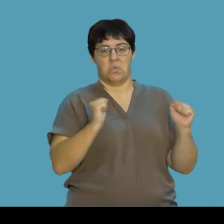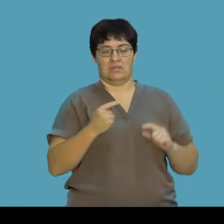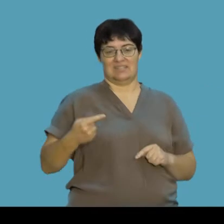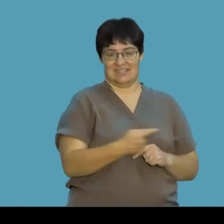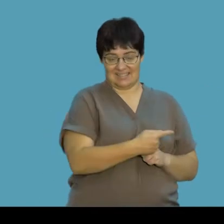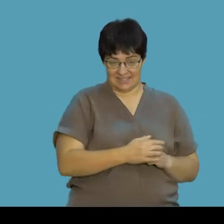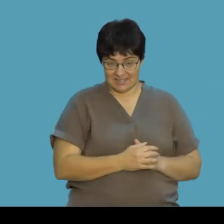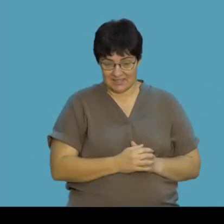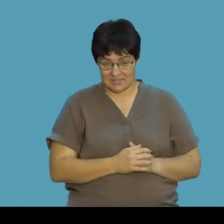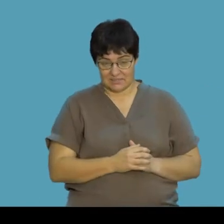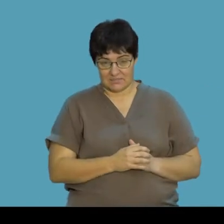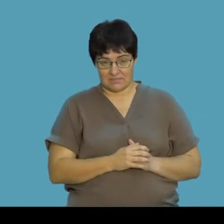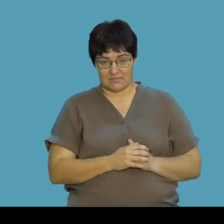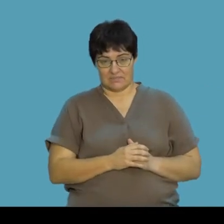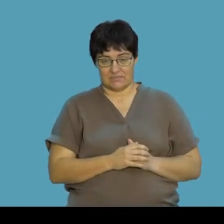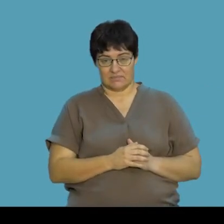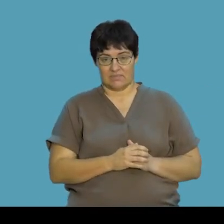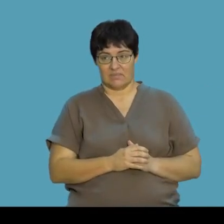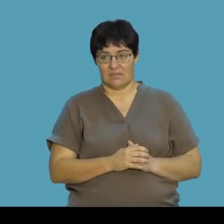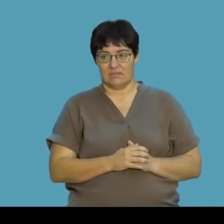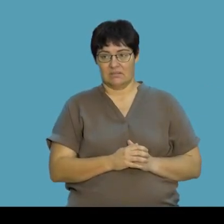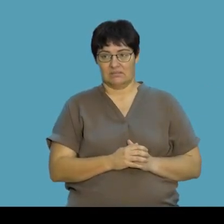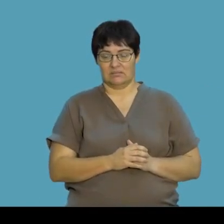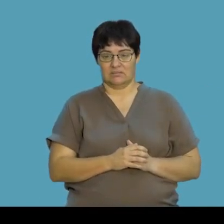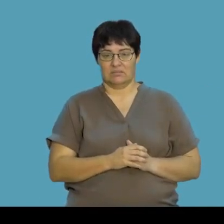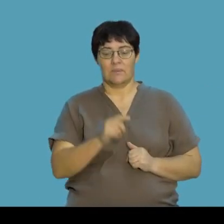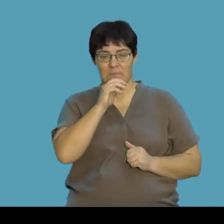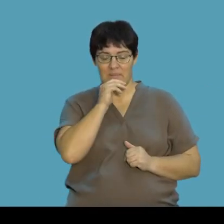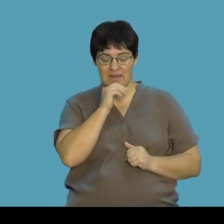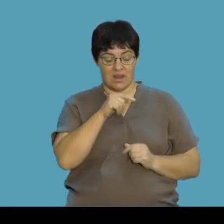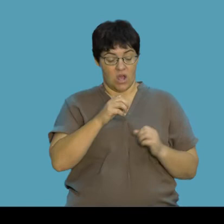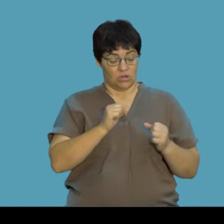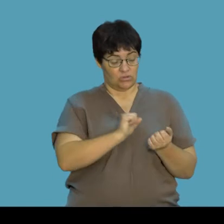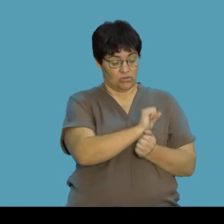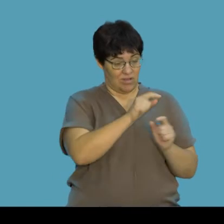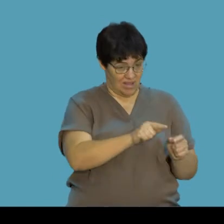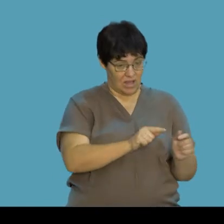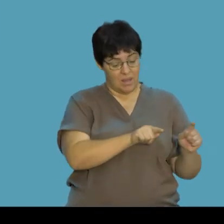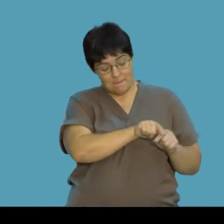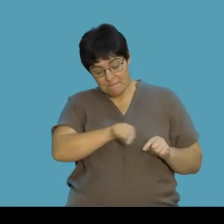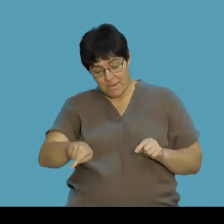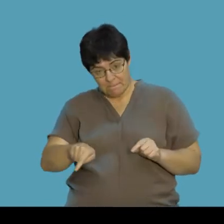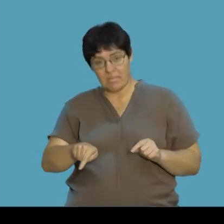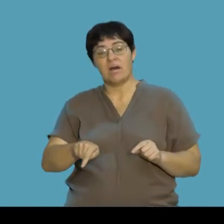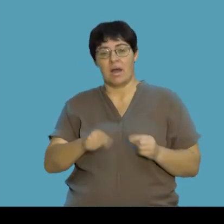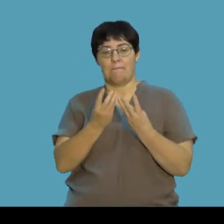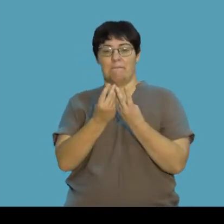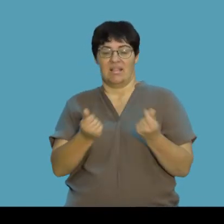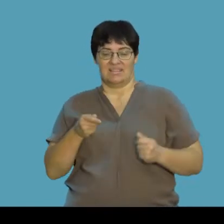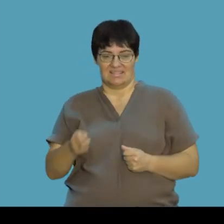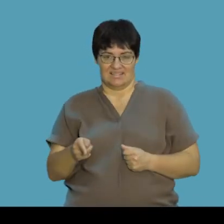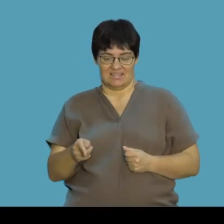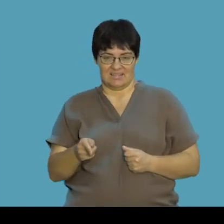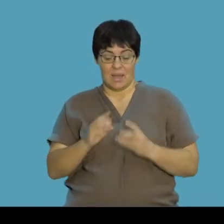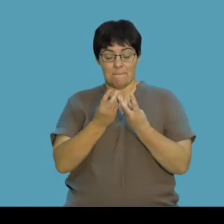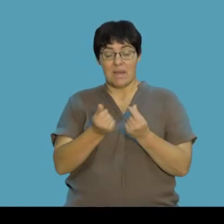decrease in temperature. So if solid to liquid, that's the melting. So melting is actually the process. Now,